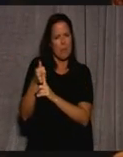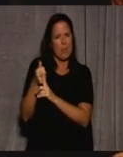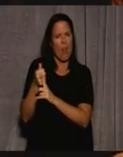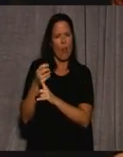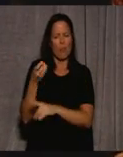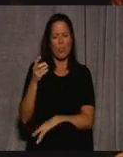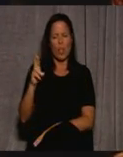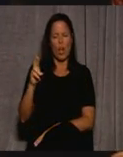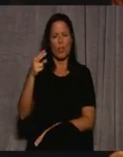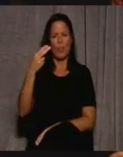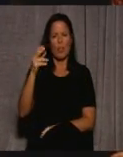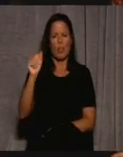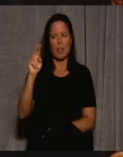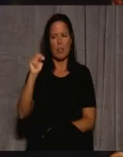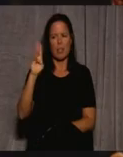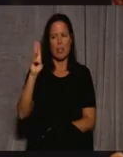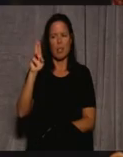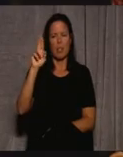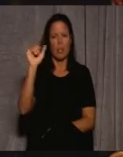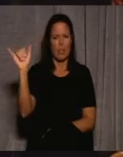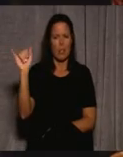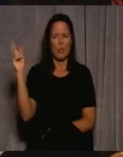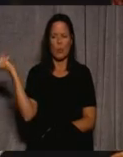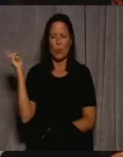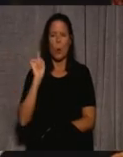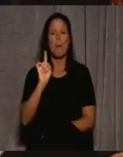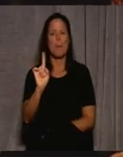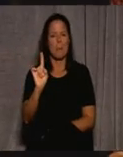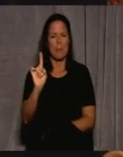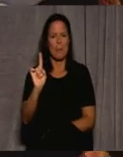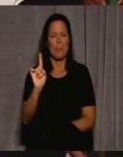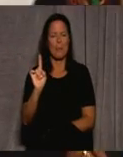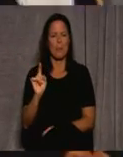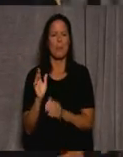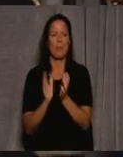Dr. George L. Hanbury II, to come forward. Dr. Hanbury.